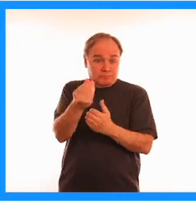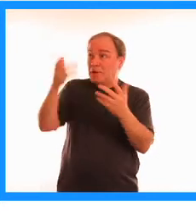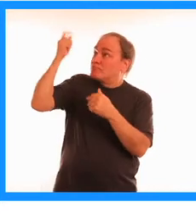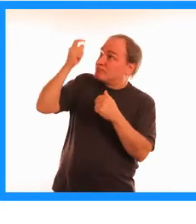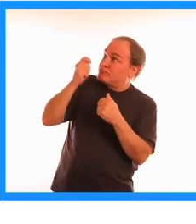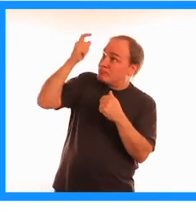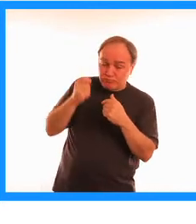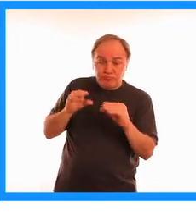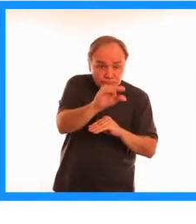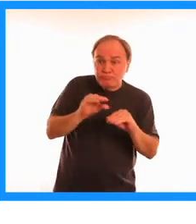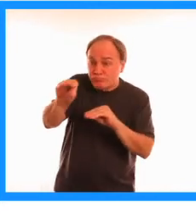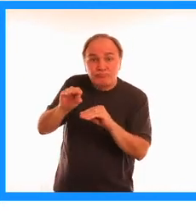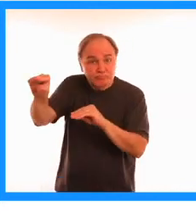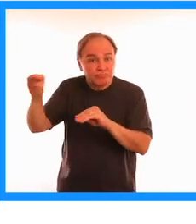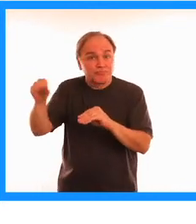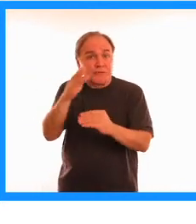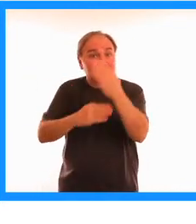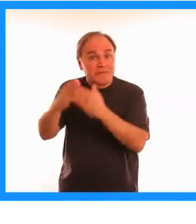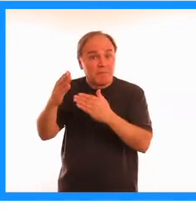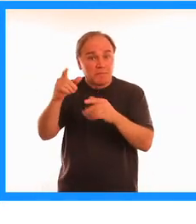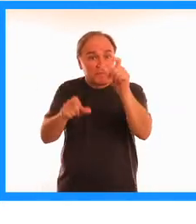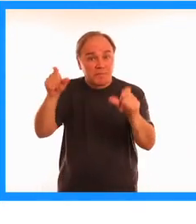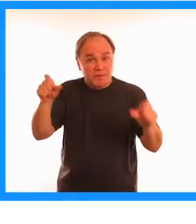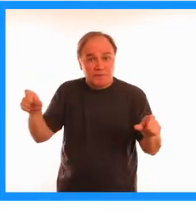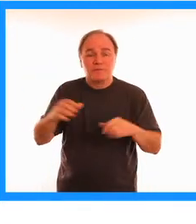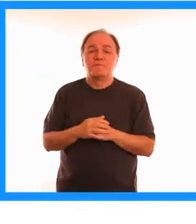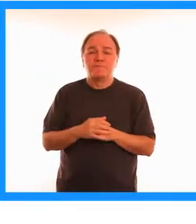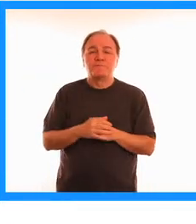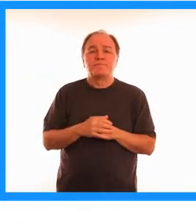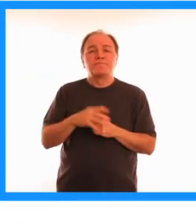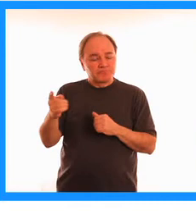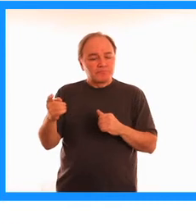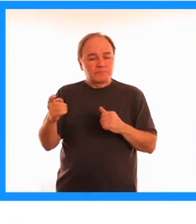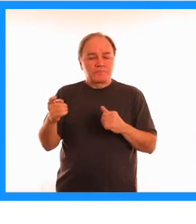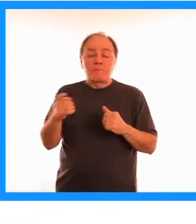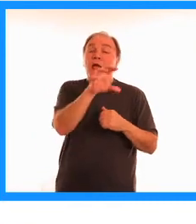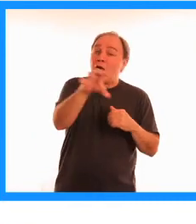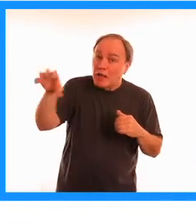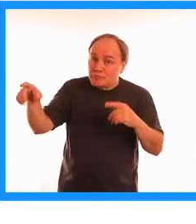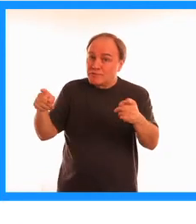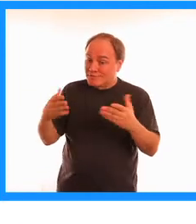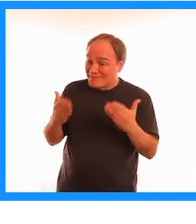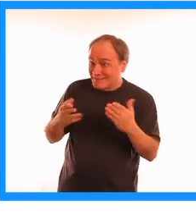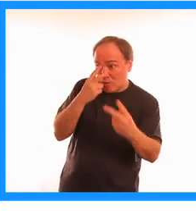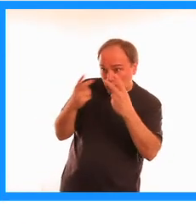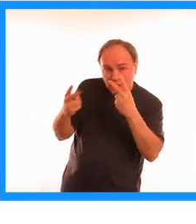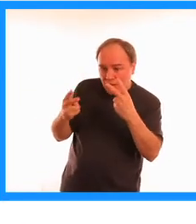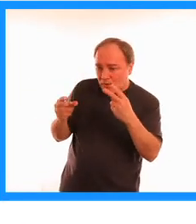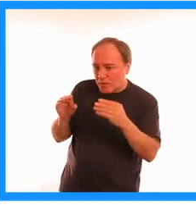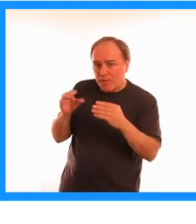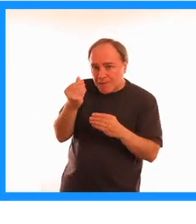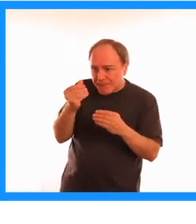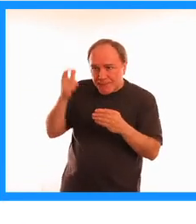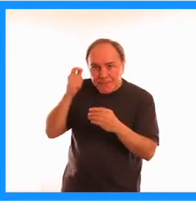Community-based rehabilitation programs seek to ensure that people with disabilities have equal access to services and opportunities. They are designed